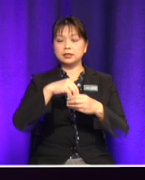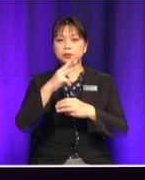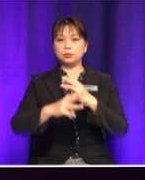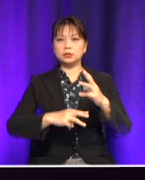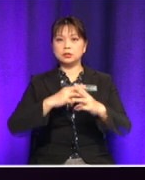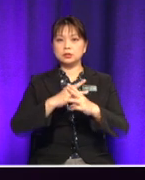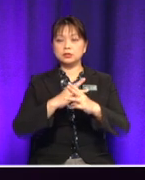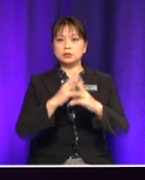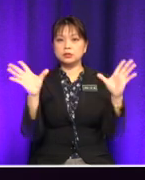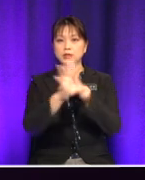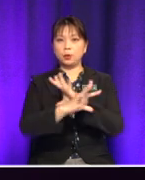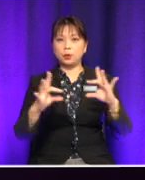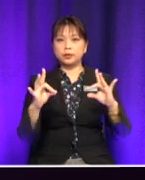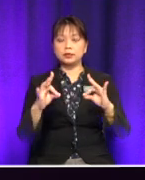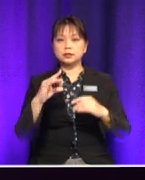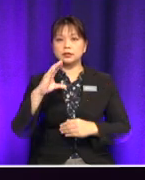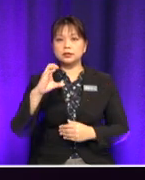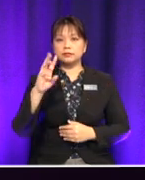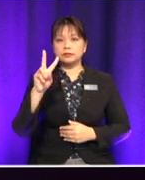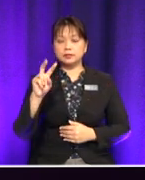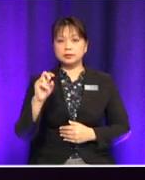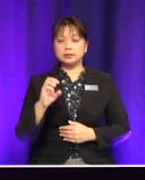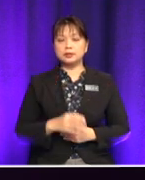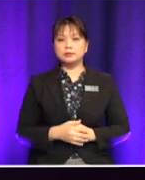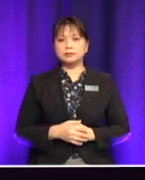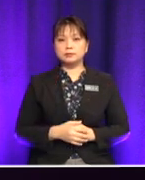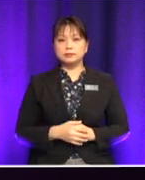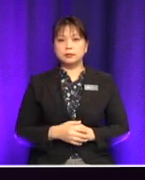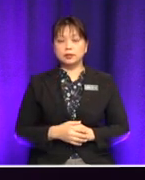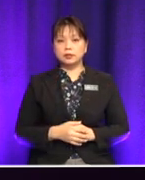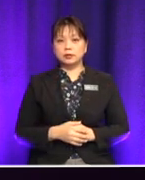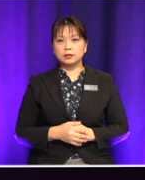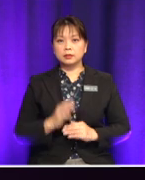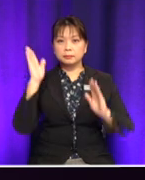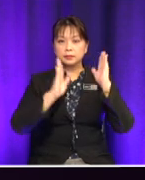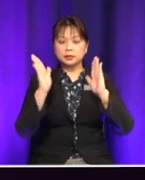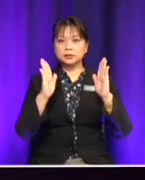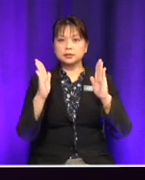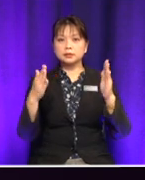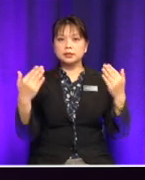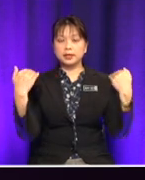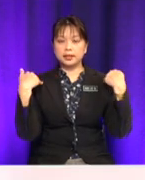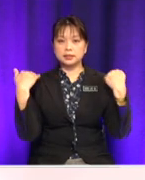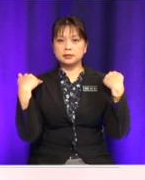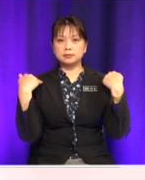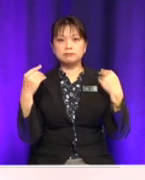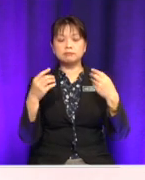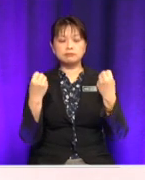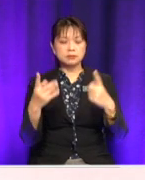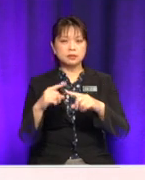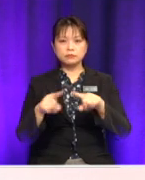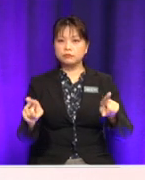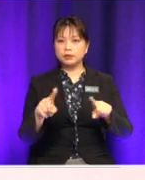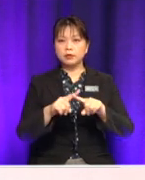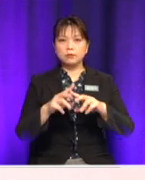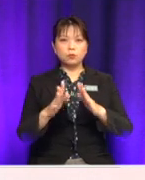over 164,000 square metres. Malaysia has a wide variety of animals and plants as a result